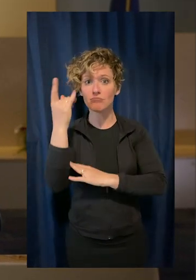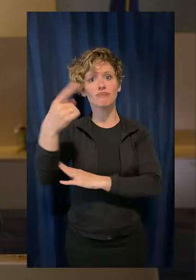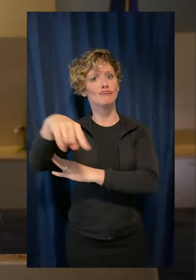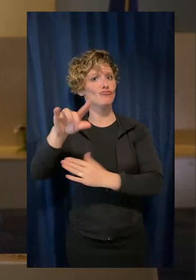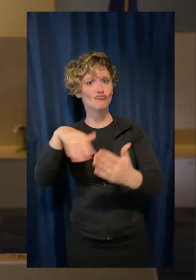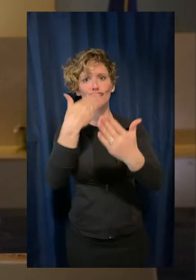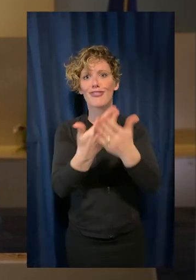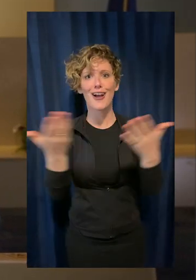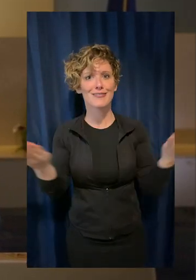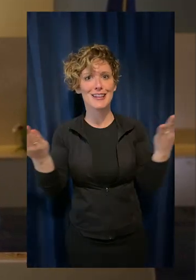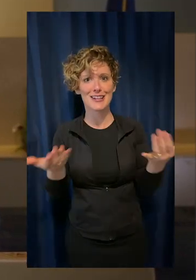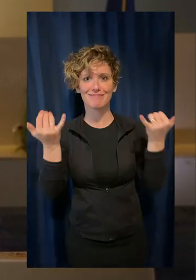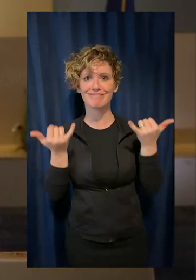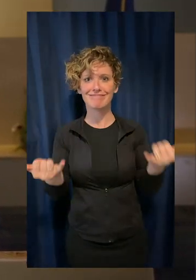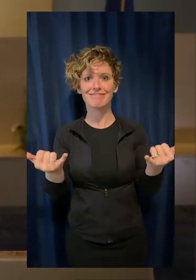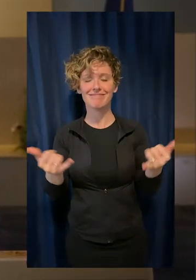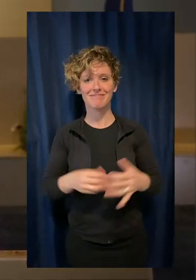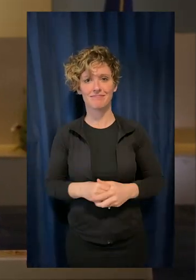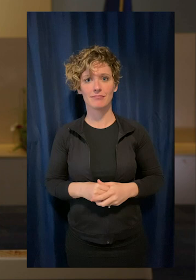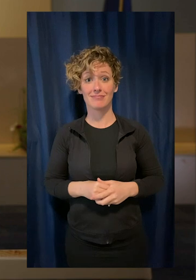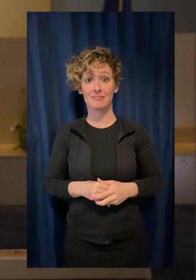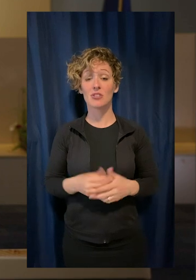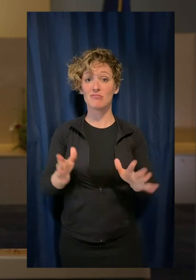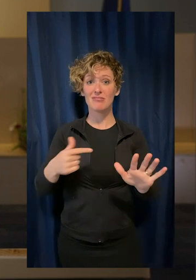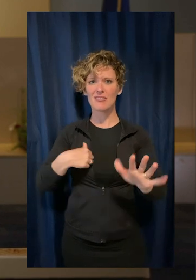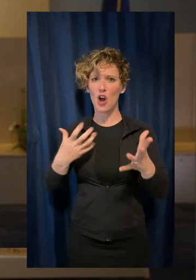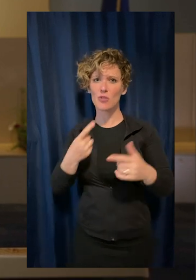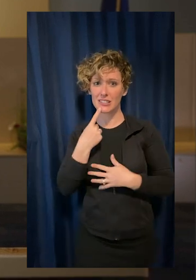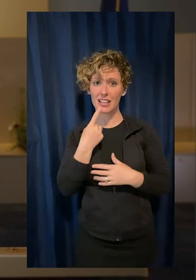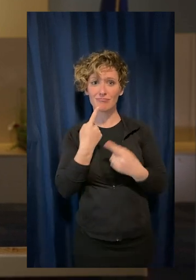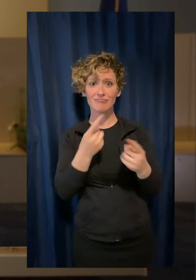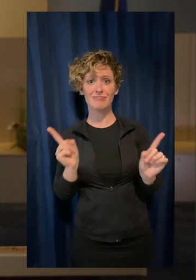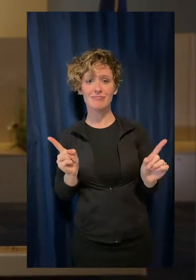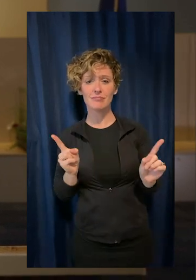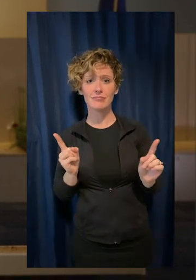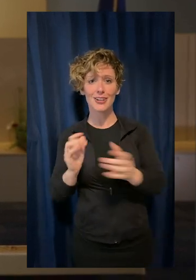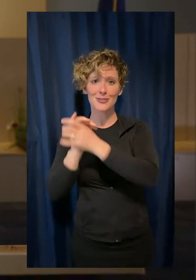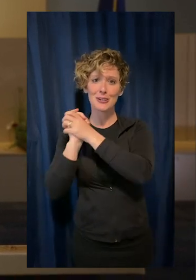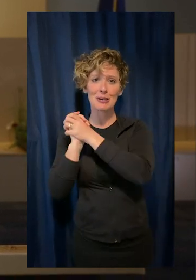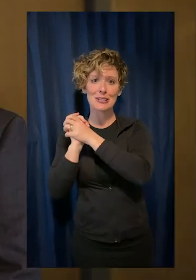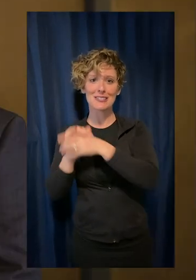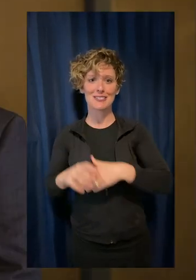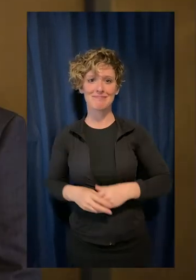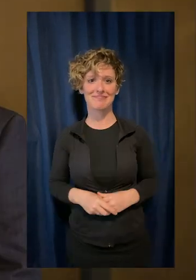with all of this in mind that I offer you my most heartfelt congratulations.